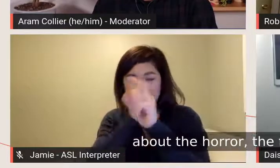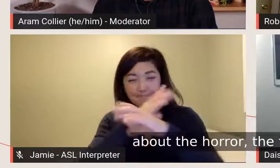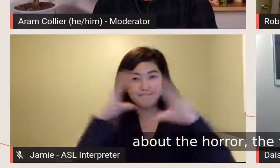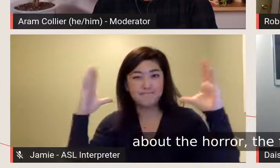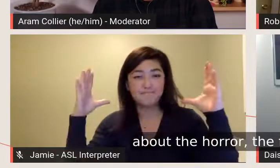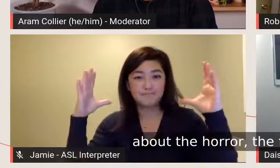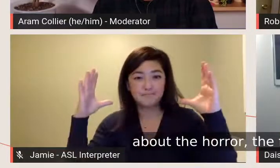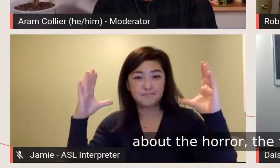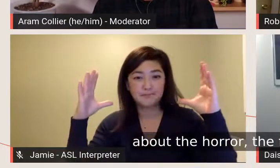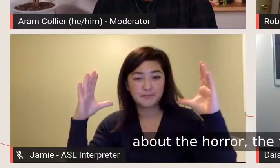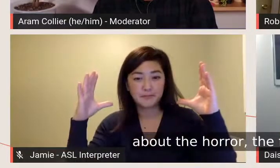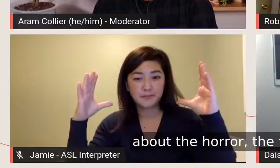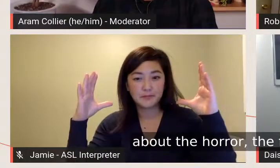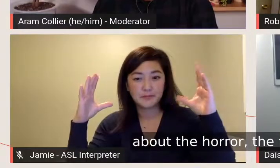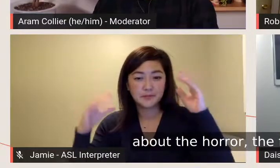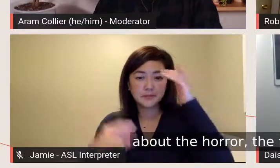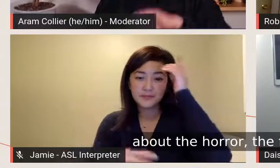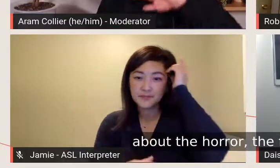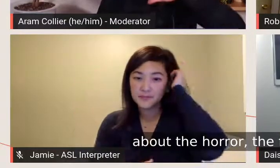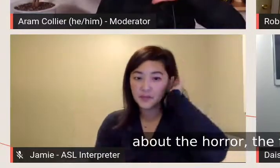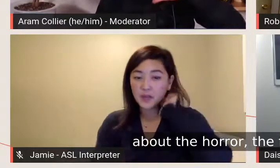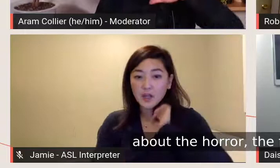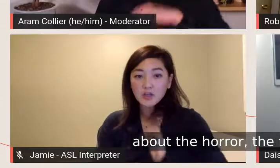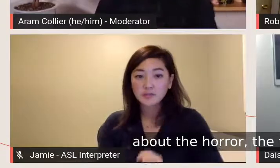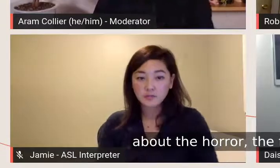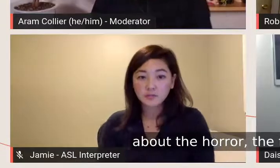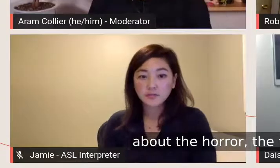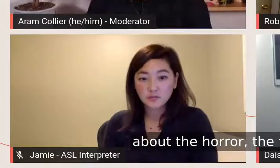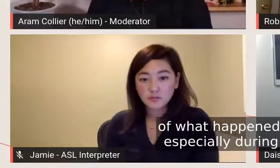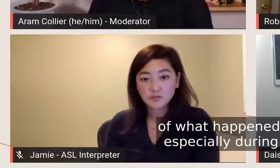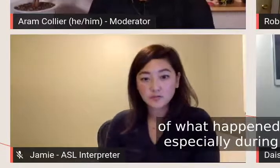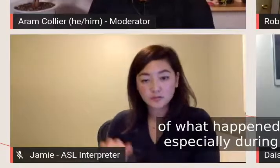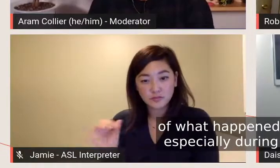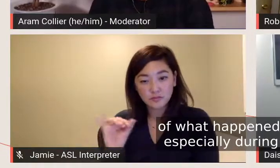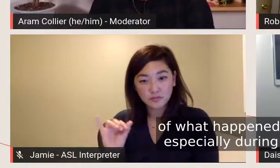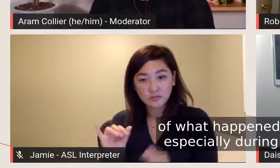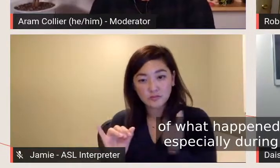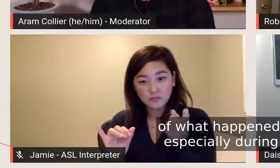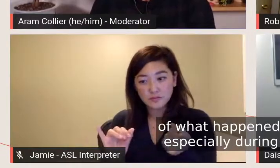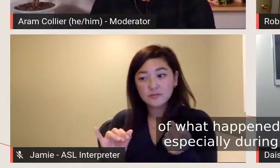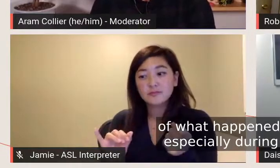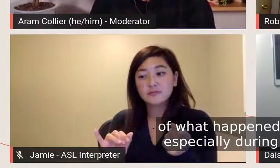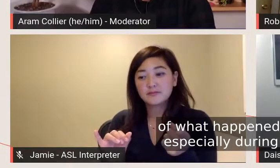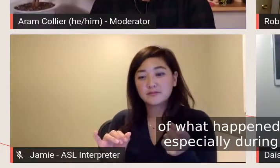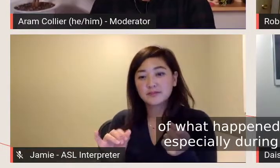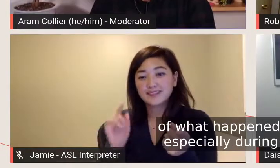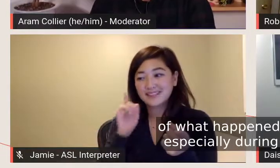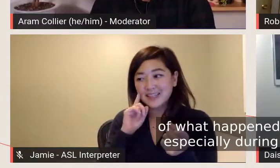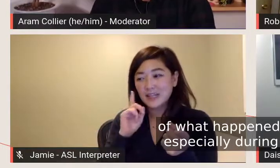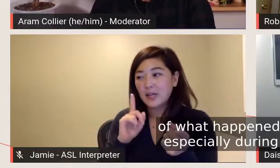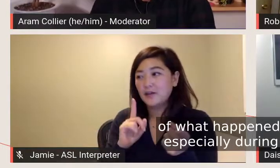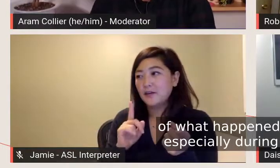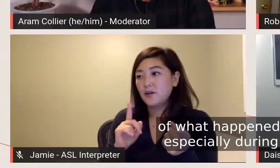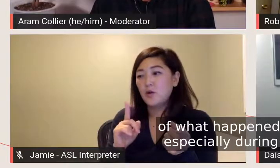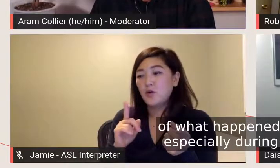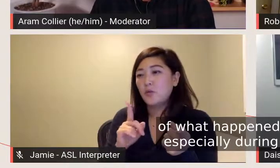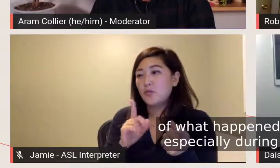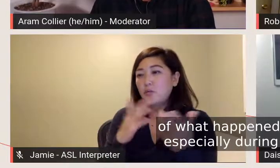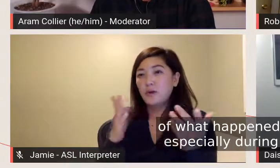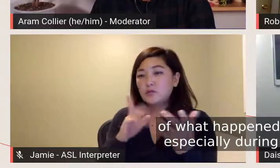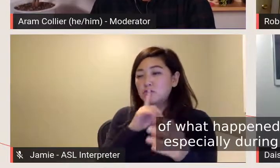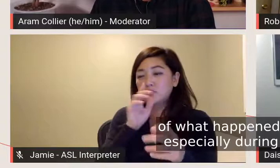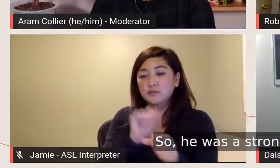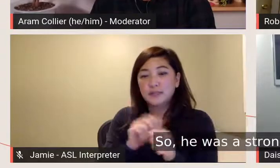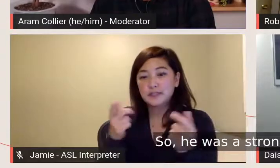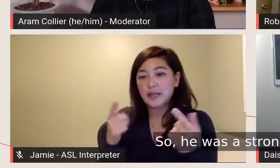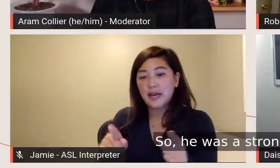horror, the fearful reality of what happened to Japan, especially during